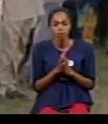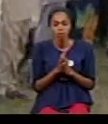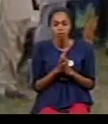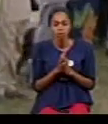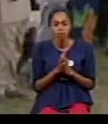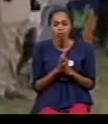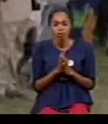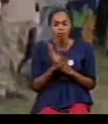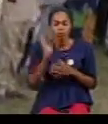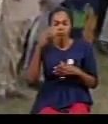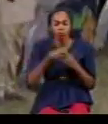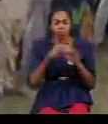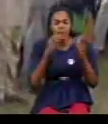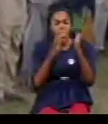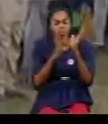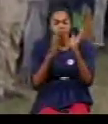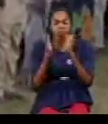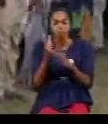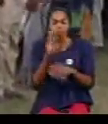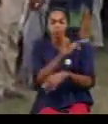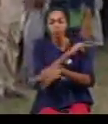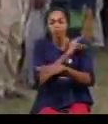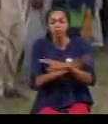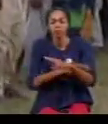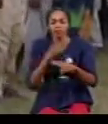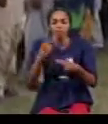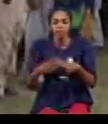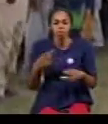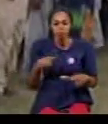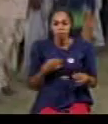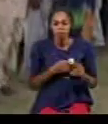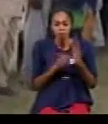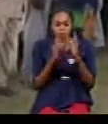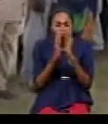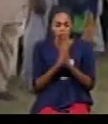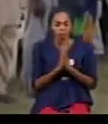In Jesus' mighty name we pray.